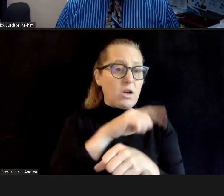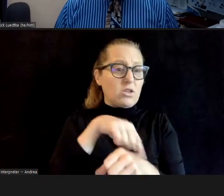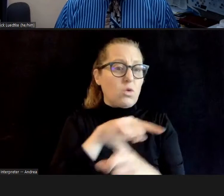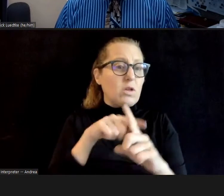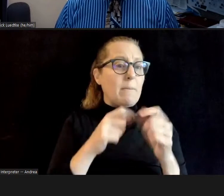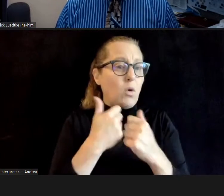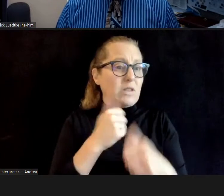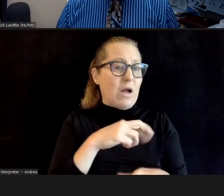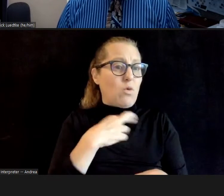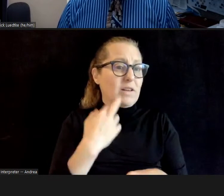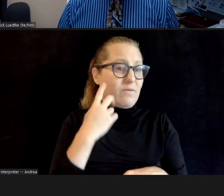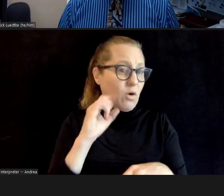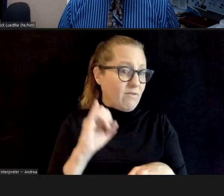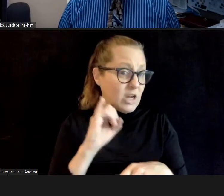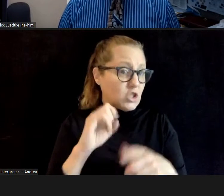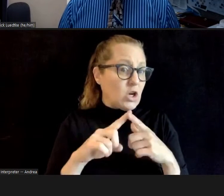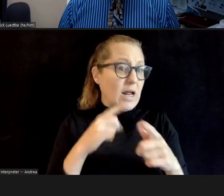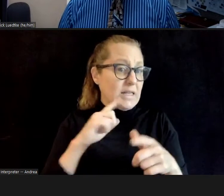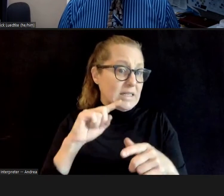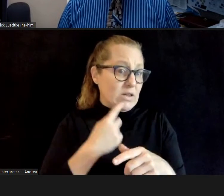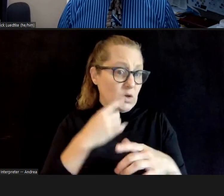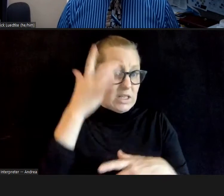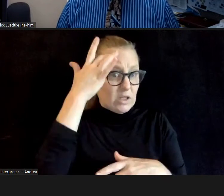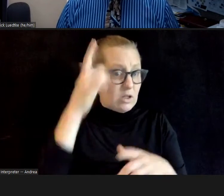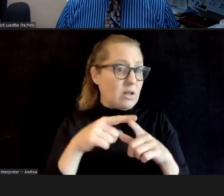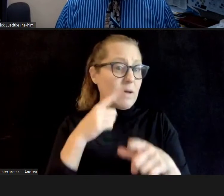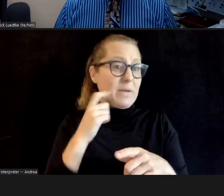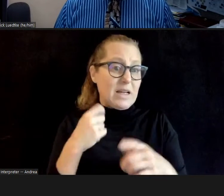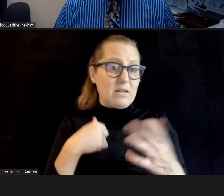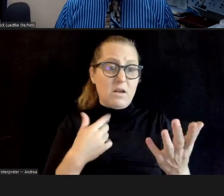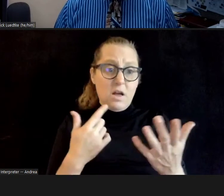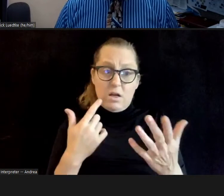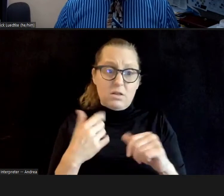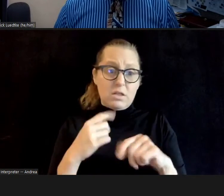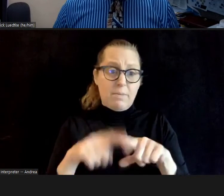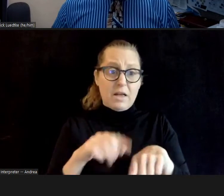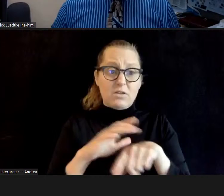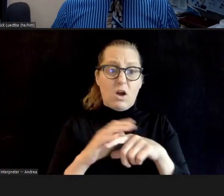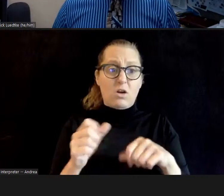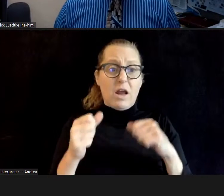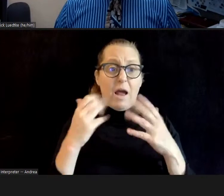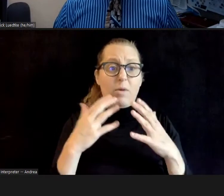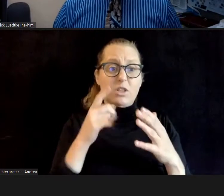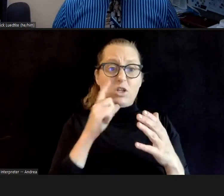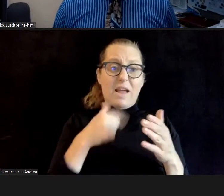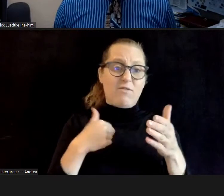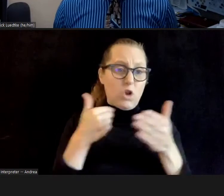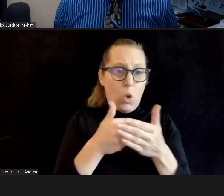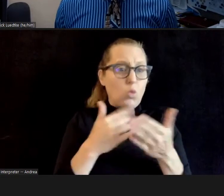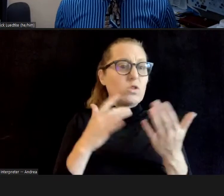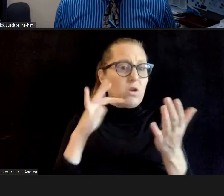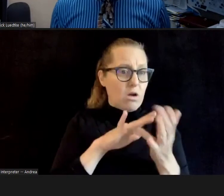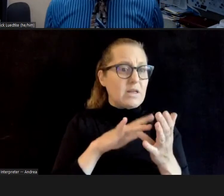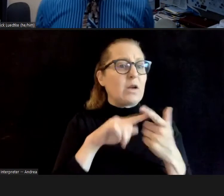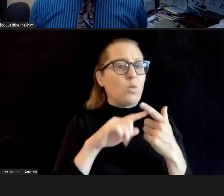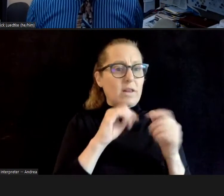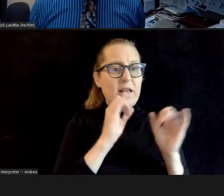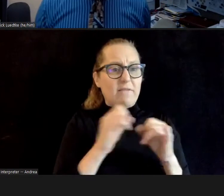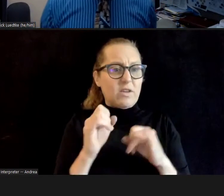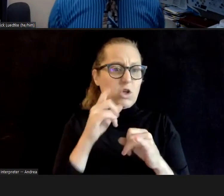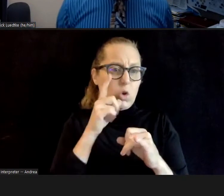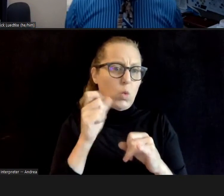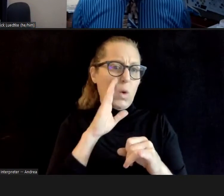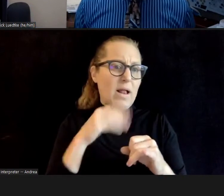for infection and serious illness based on their likelihood of having the type of close contact with individuals sick with